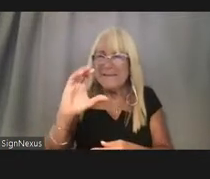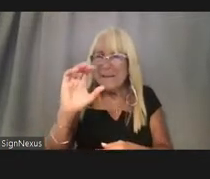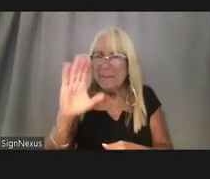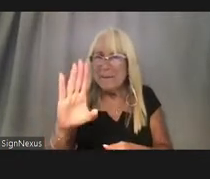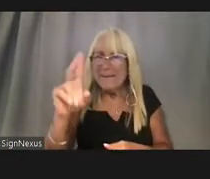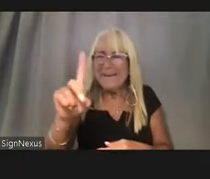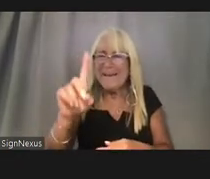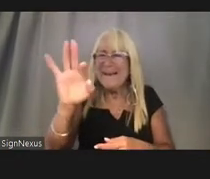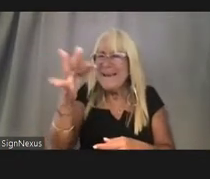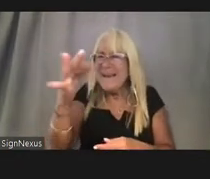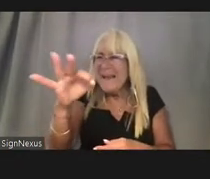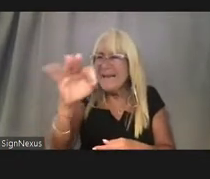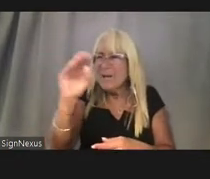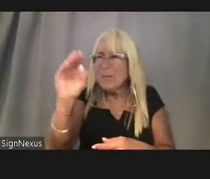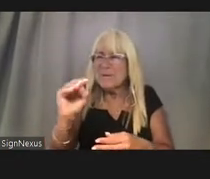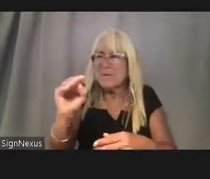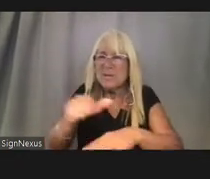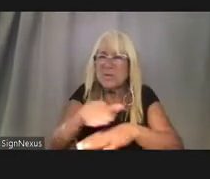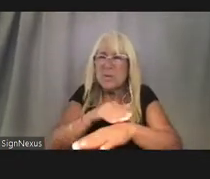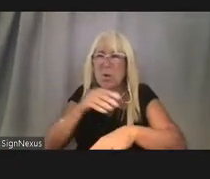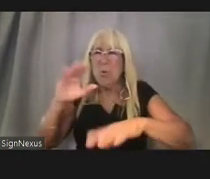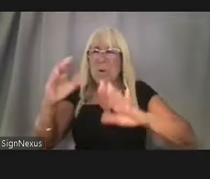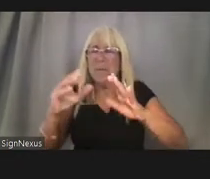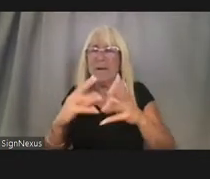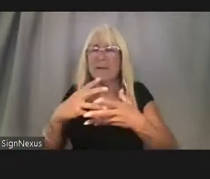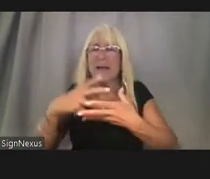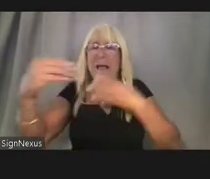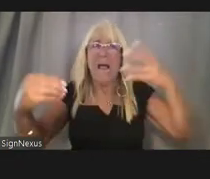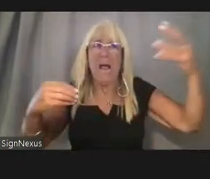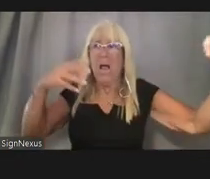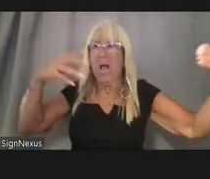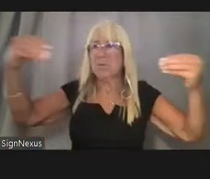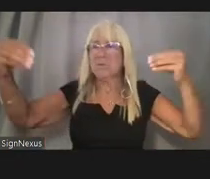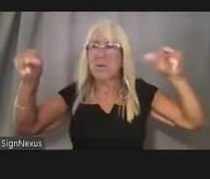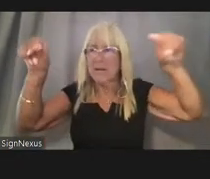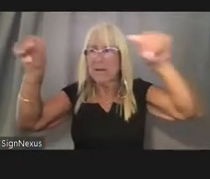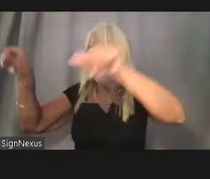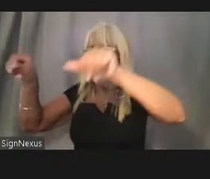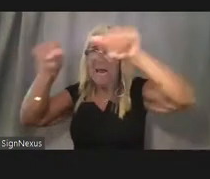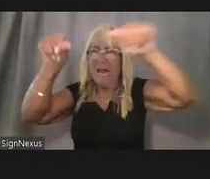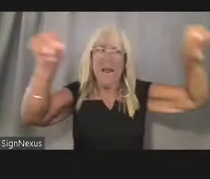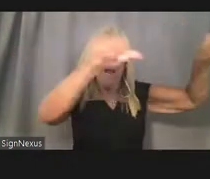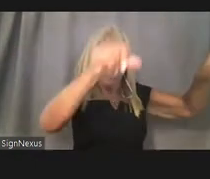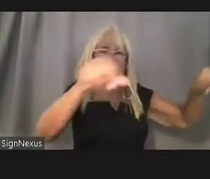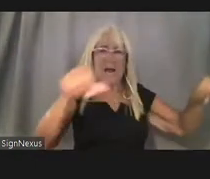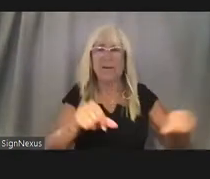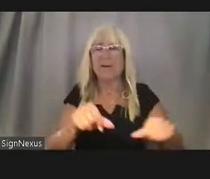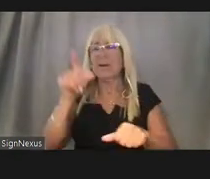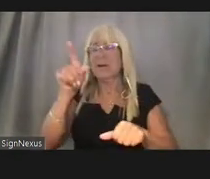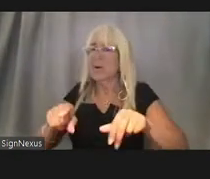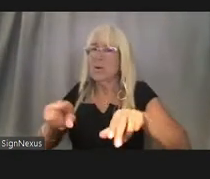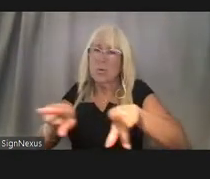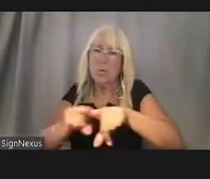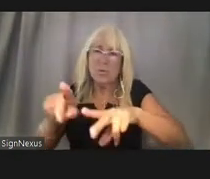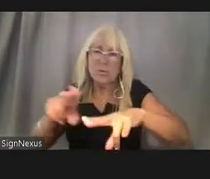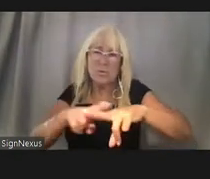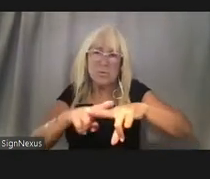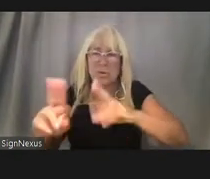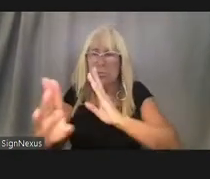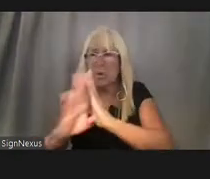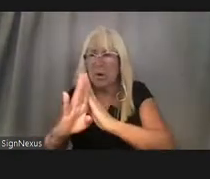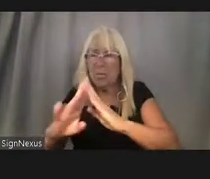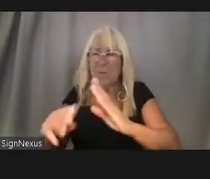outer boroughs with respect to mta's Subway Rail and bus systems they need to be repaired and modernized